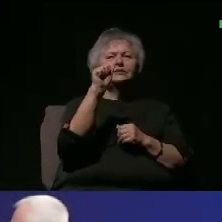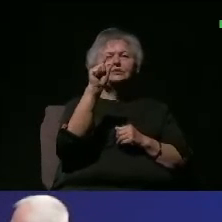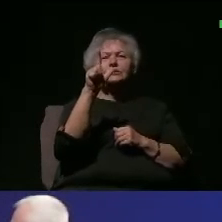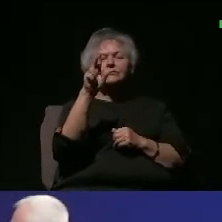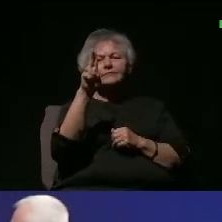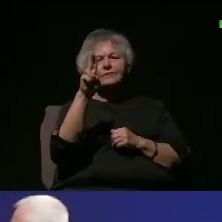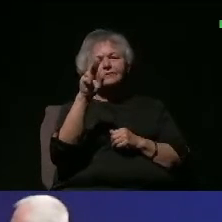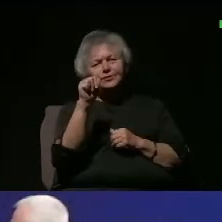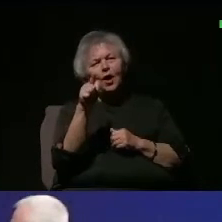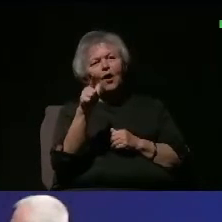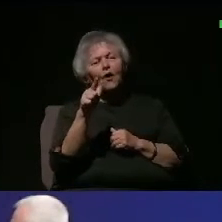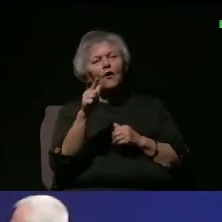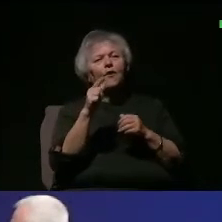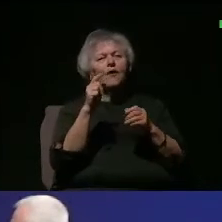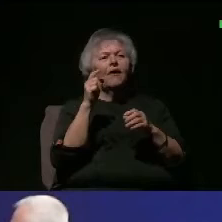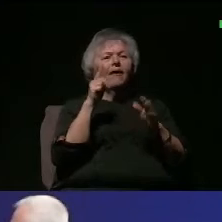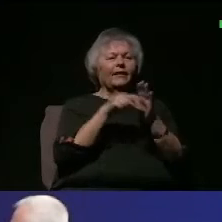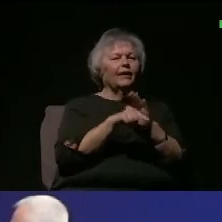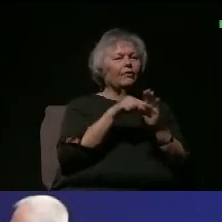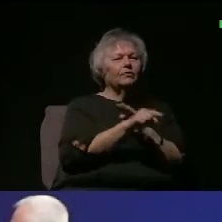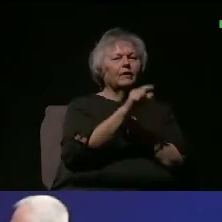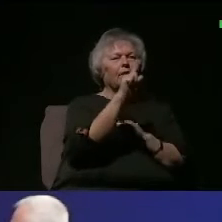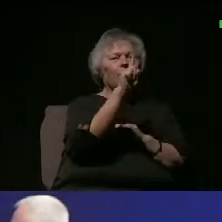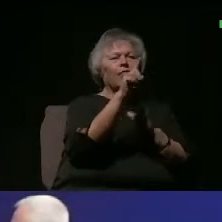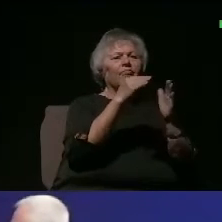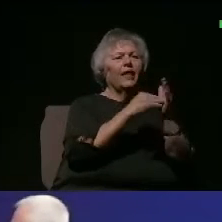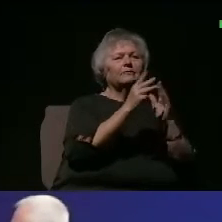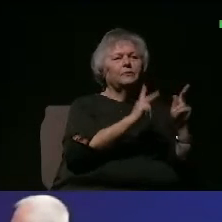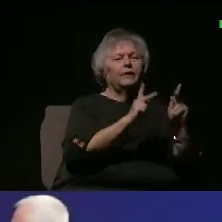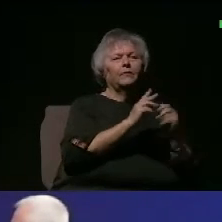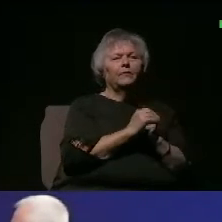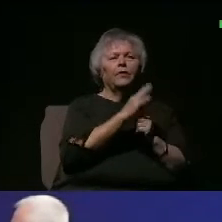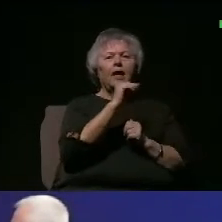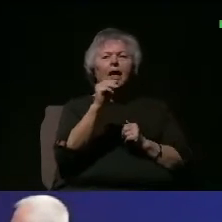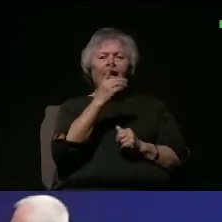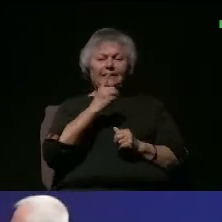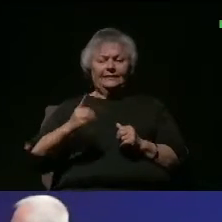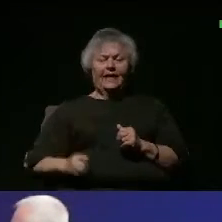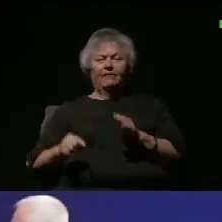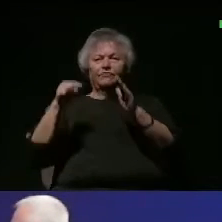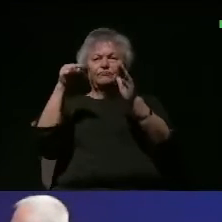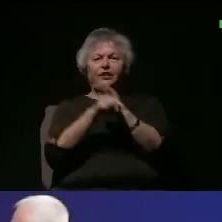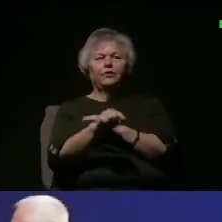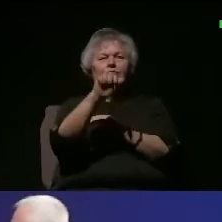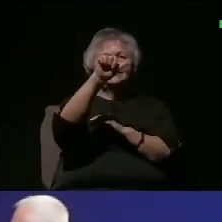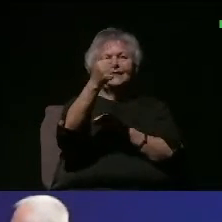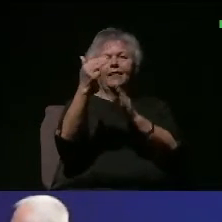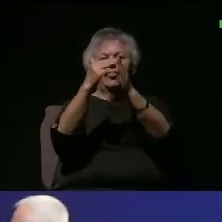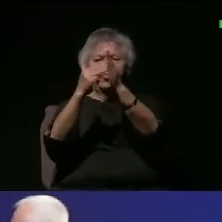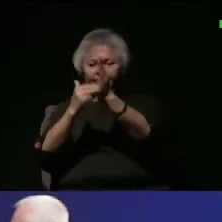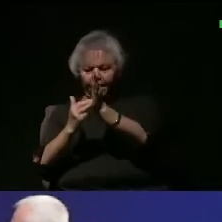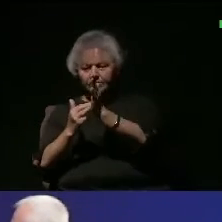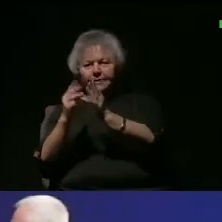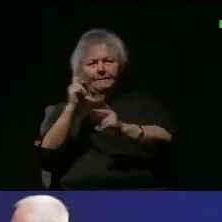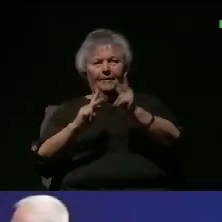his tens of thousands. Now, just keep that in mind. You got Saul, who's the king, and Saul is hearing more credit